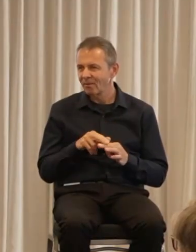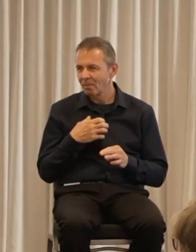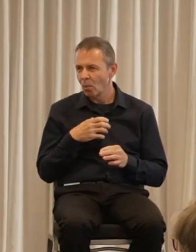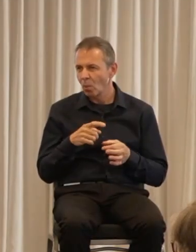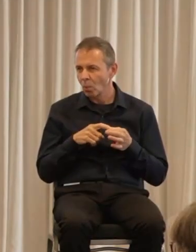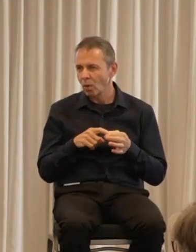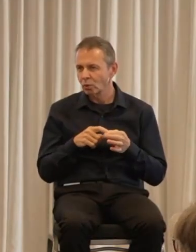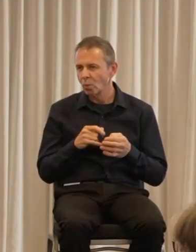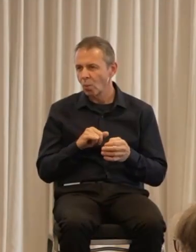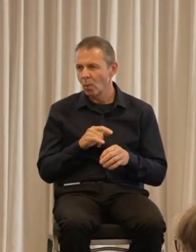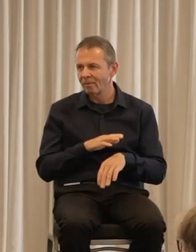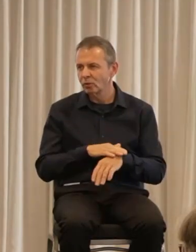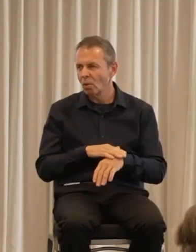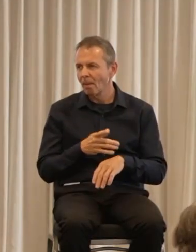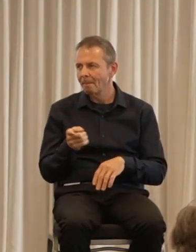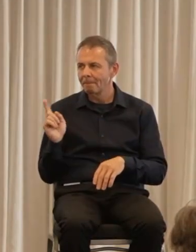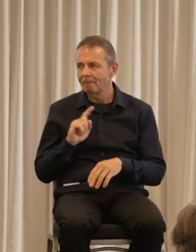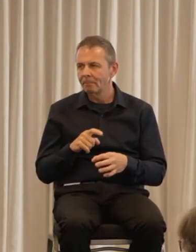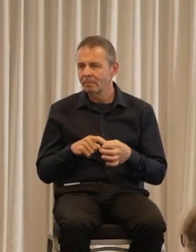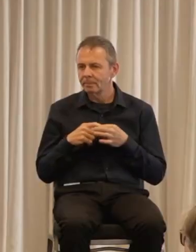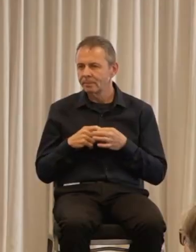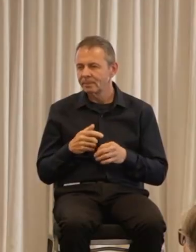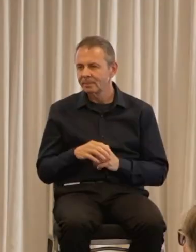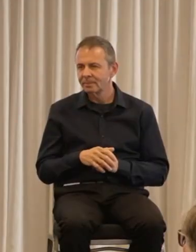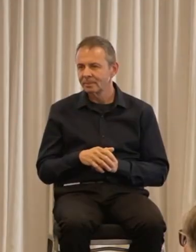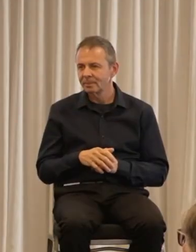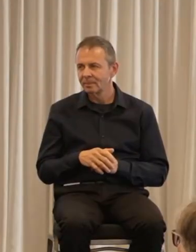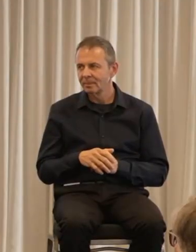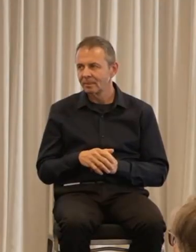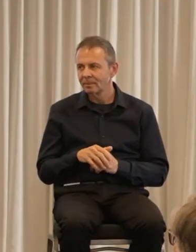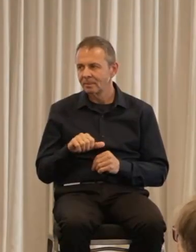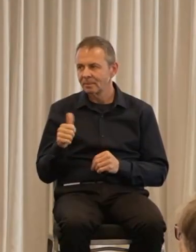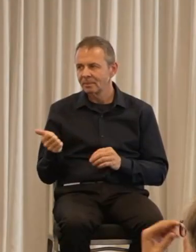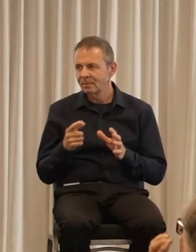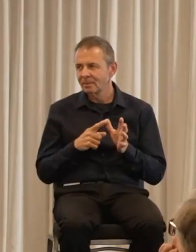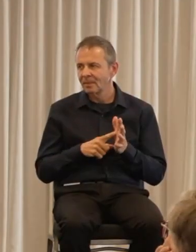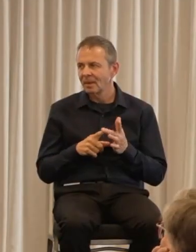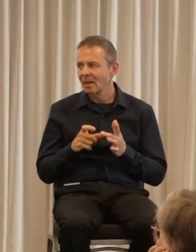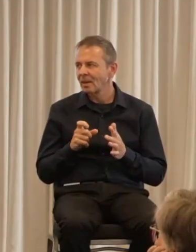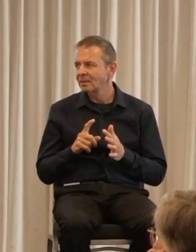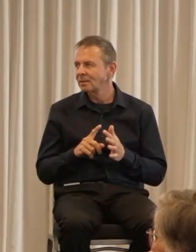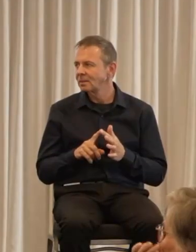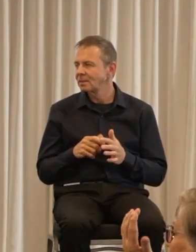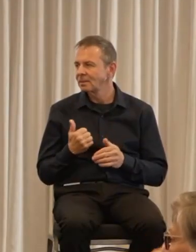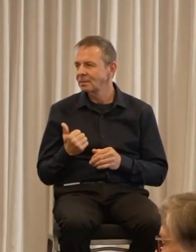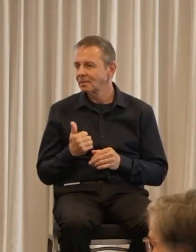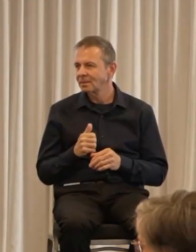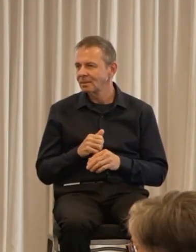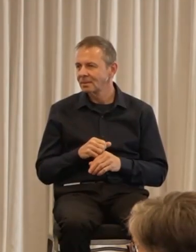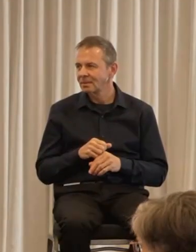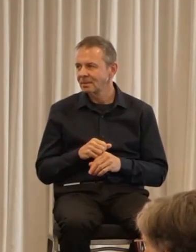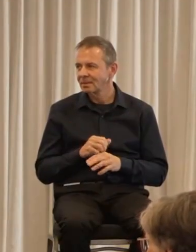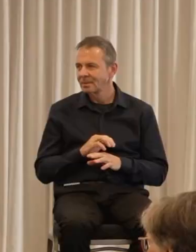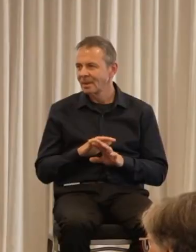or if we have time, other people might have questions. But might go over to Elise. Yeah. Hello, lovely to see